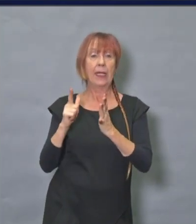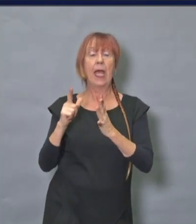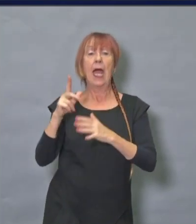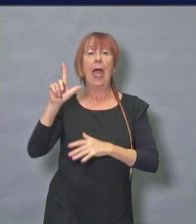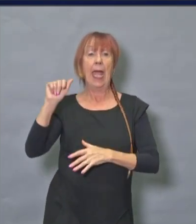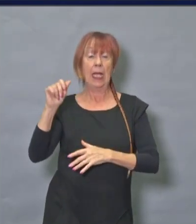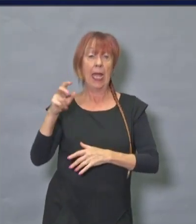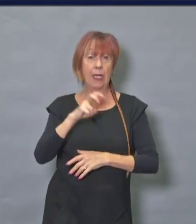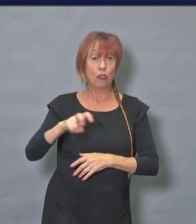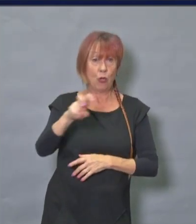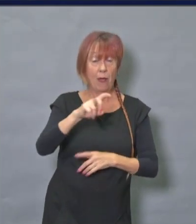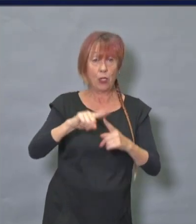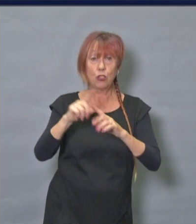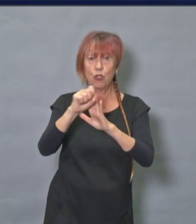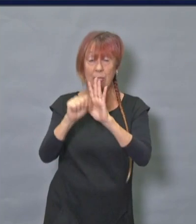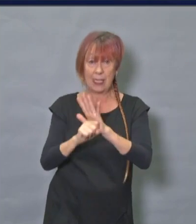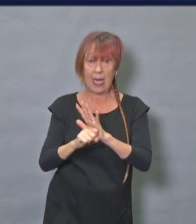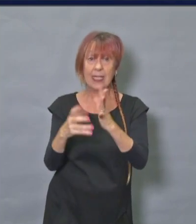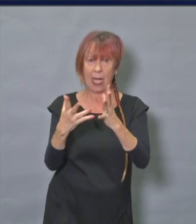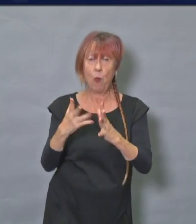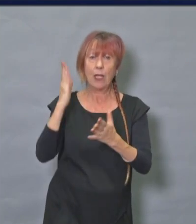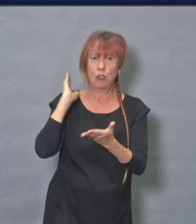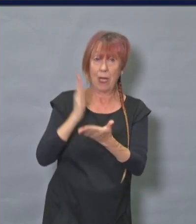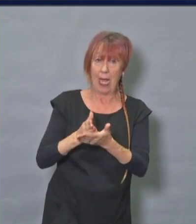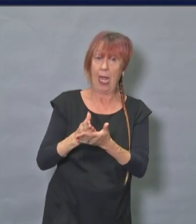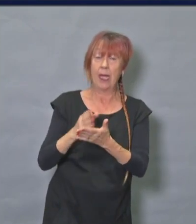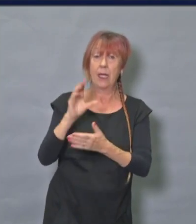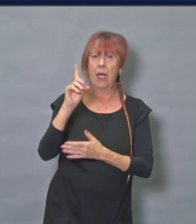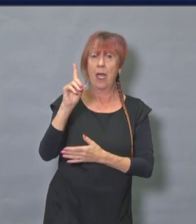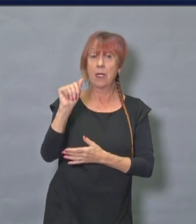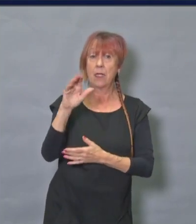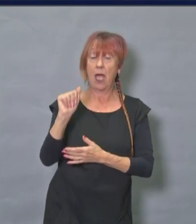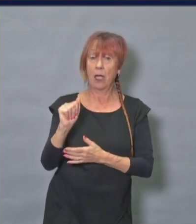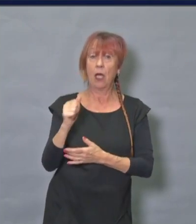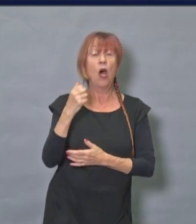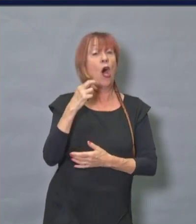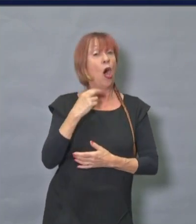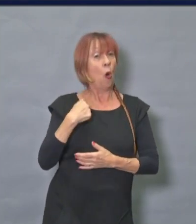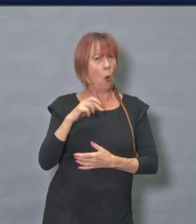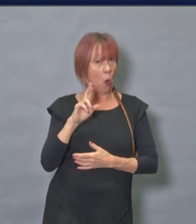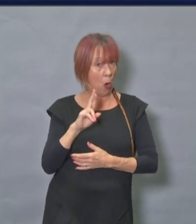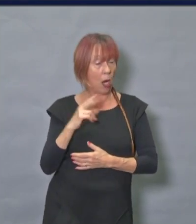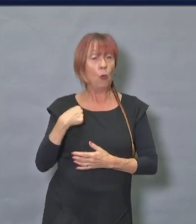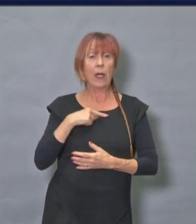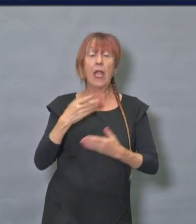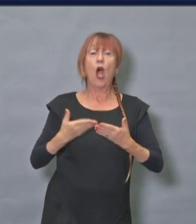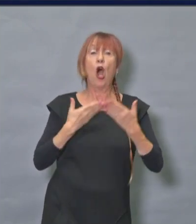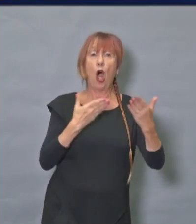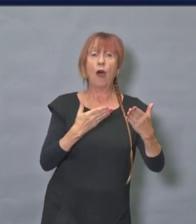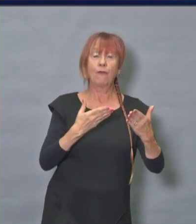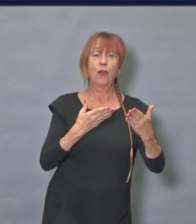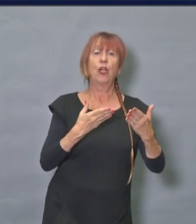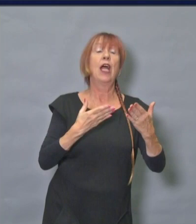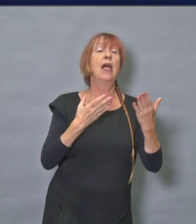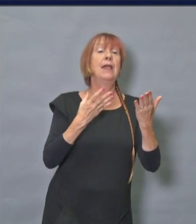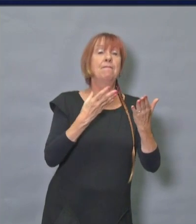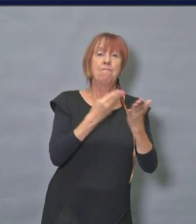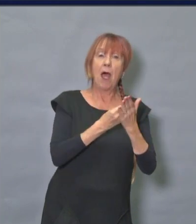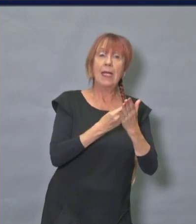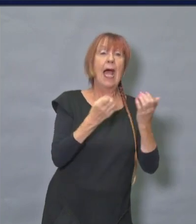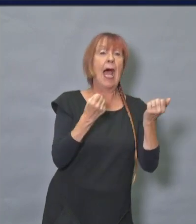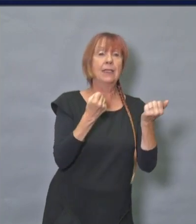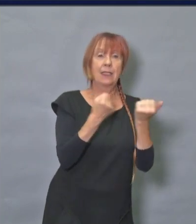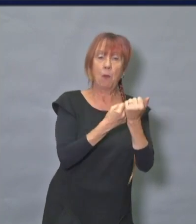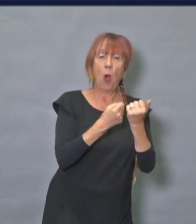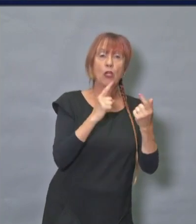legal action to permanently end DACA, or offering resources and supports for our wonderful immigrant communities. All